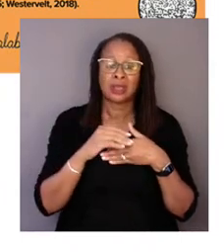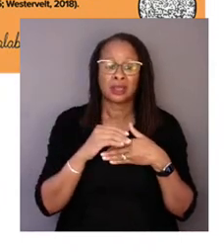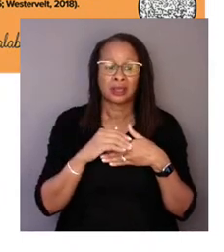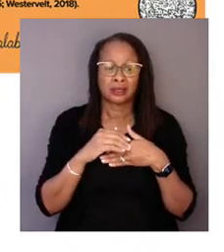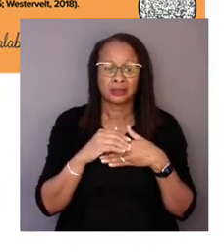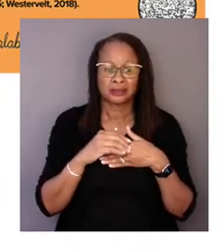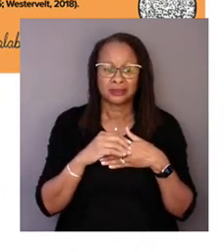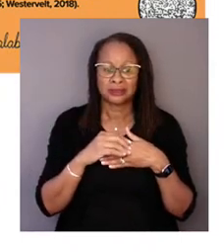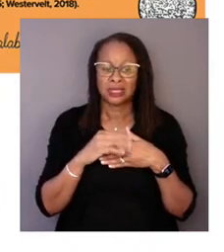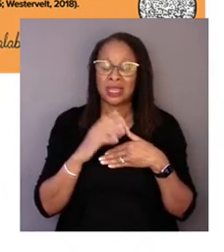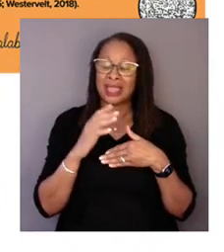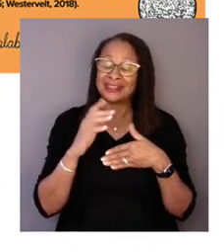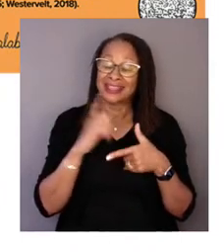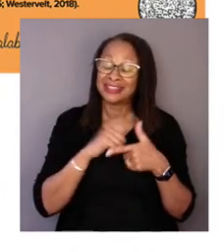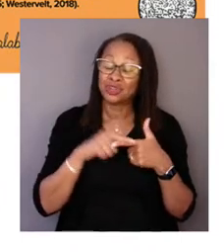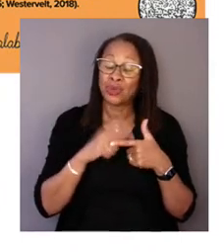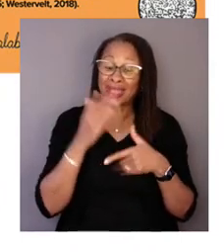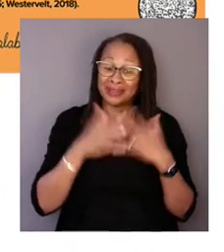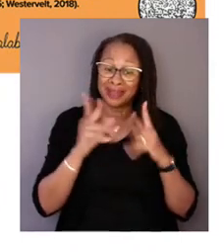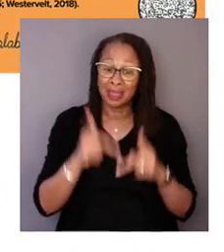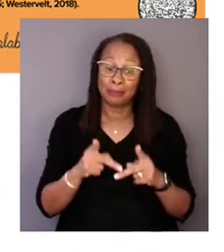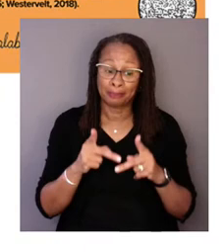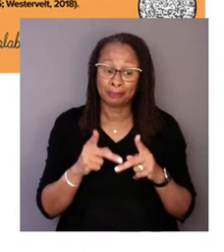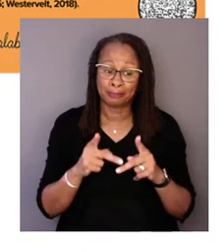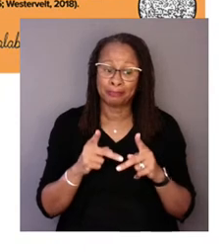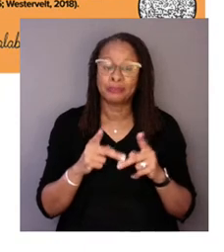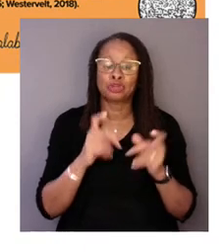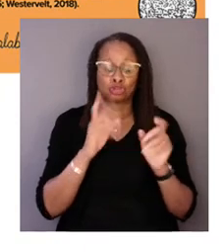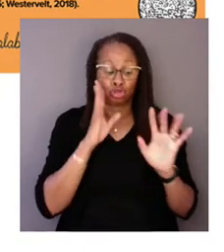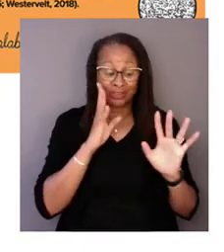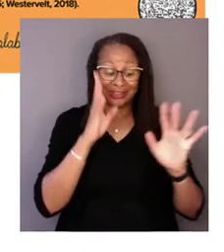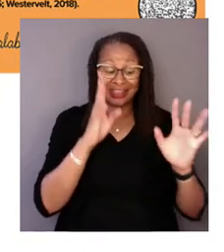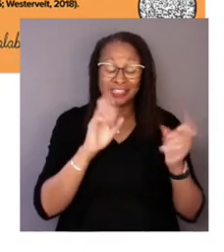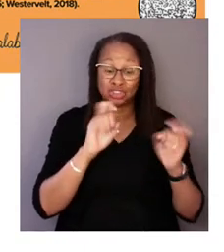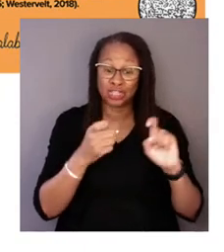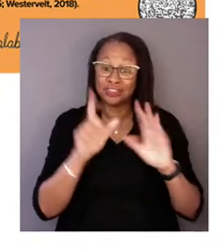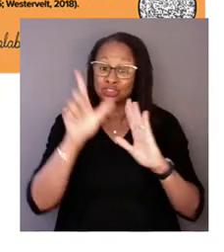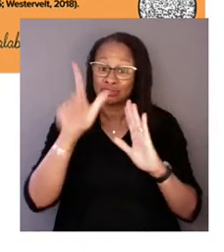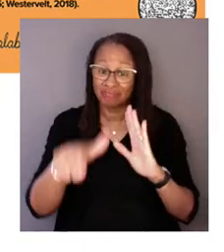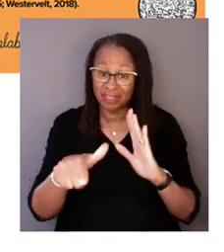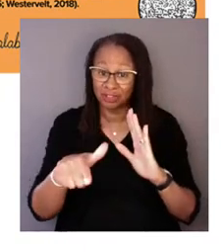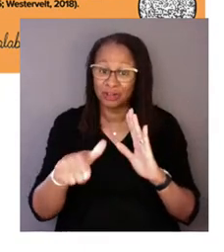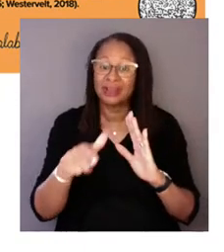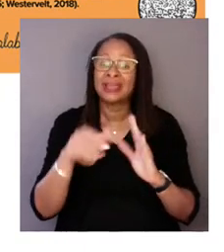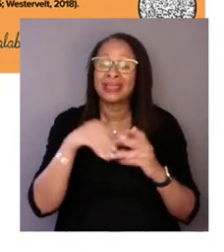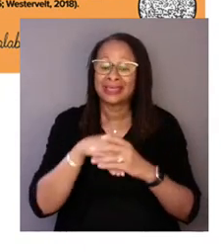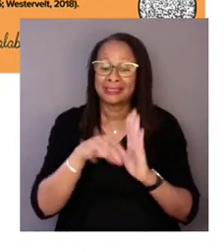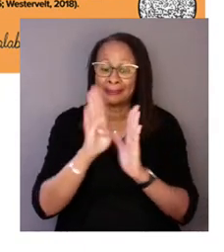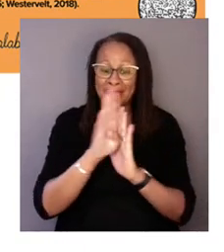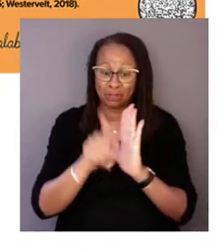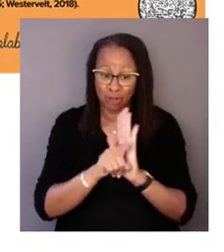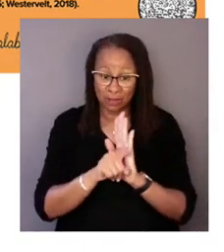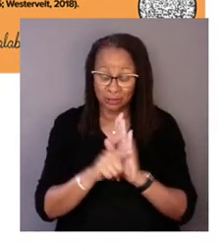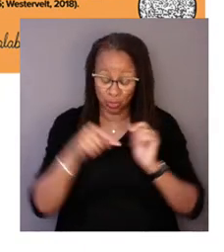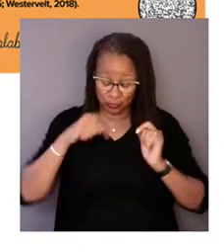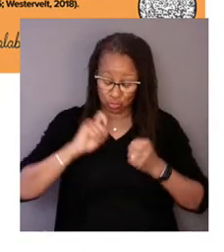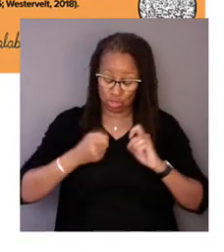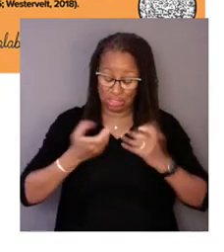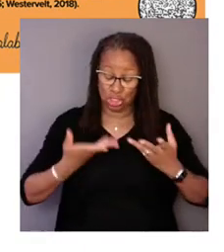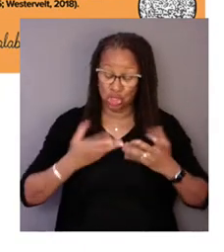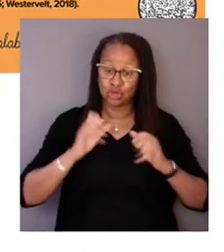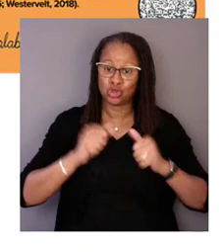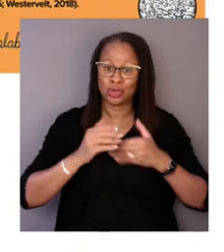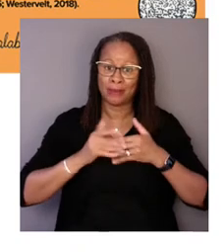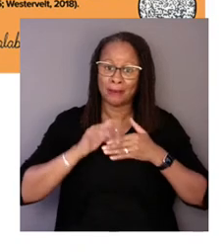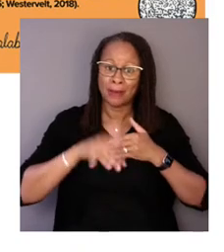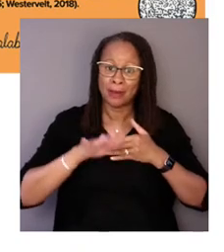ultimately end up creating change further down the line in the background. And I think a kind of triangle does that. It